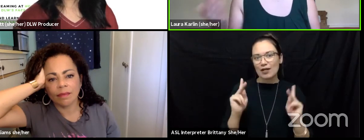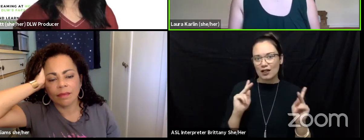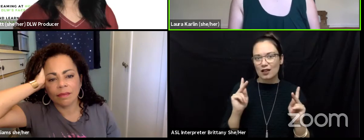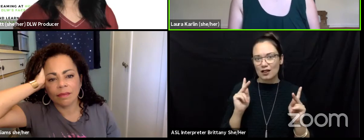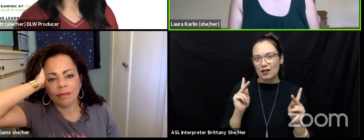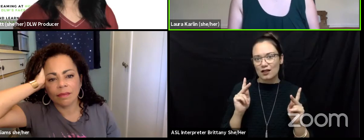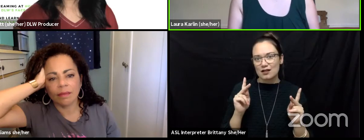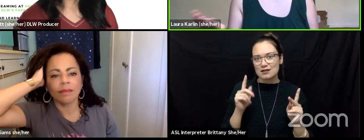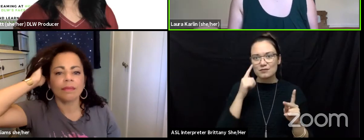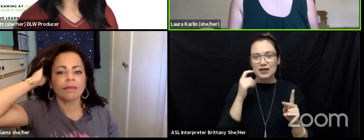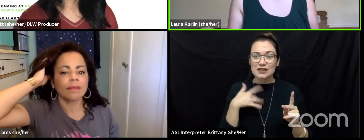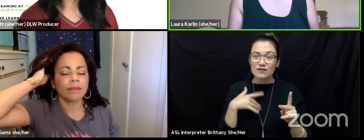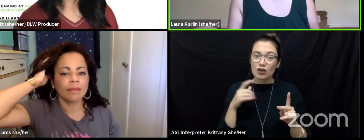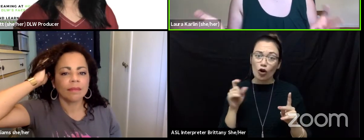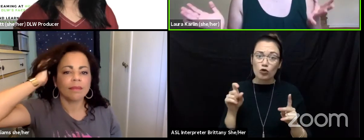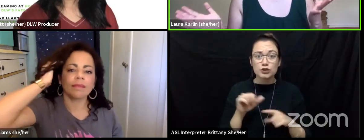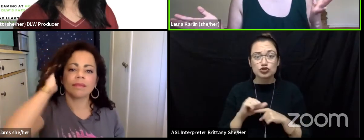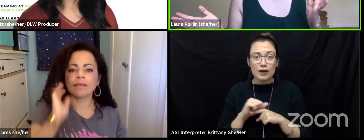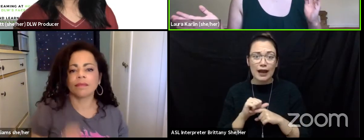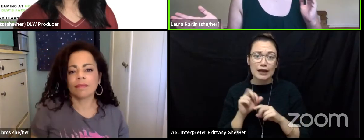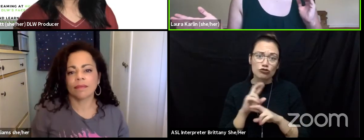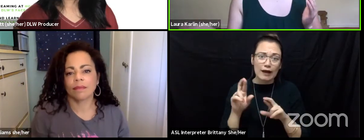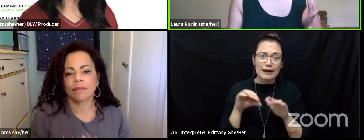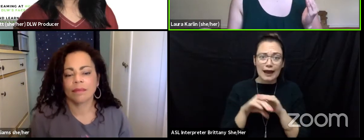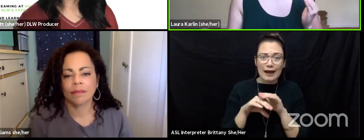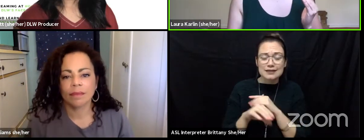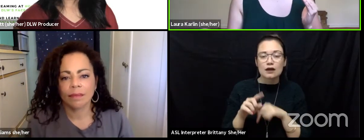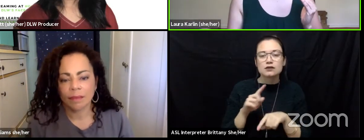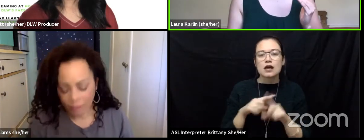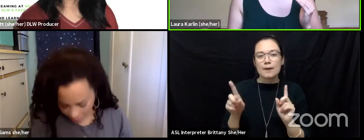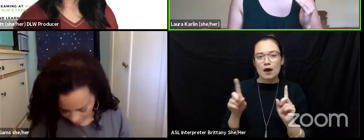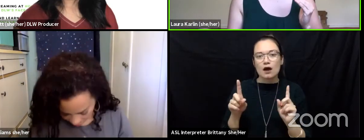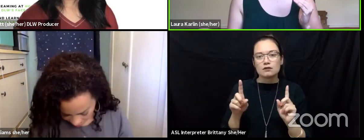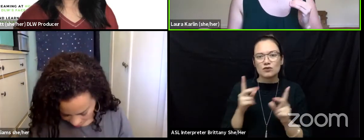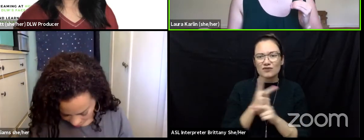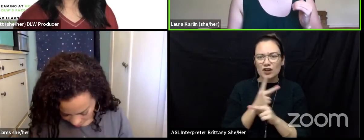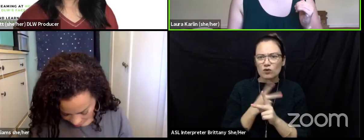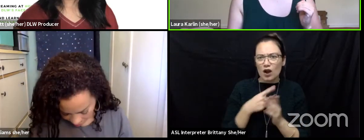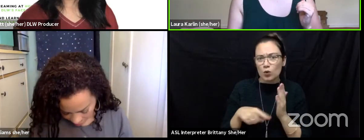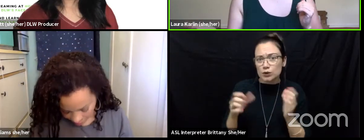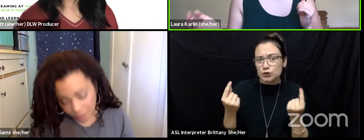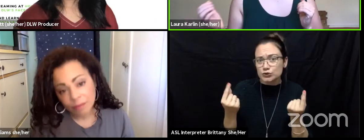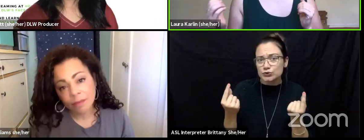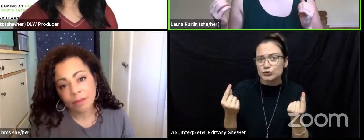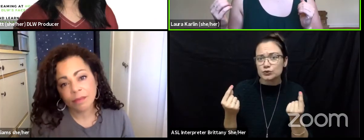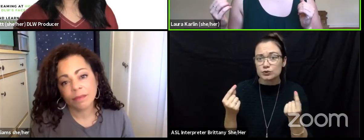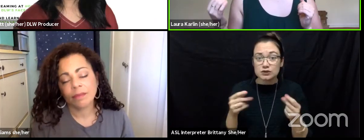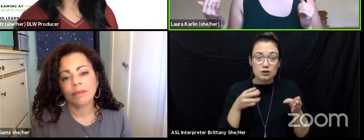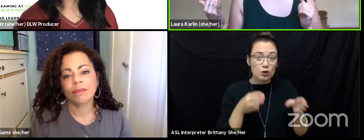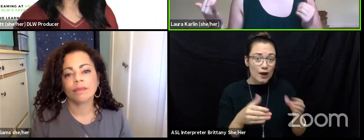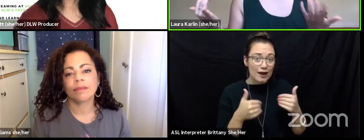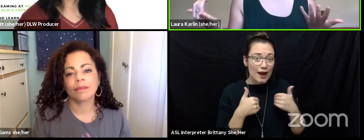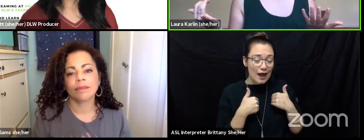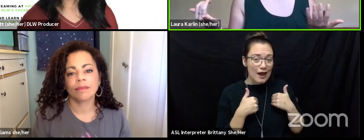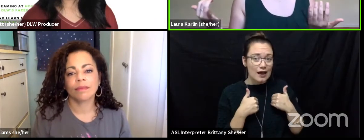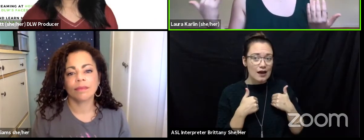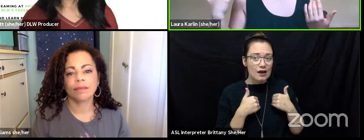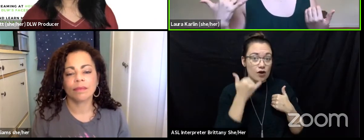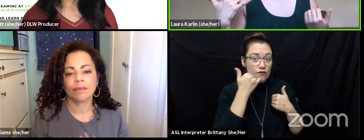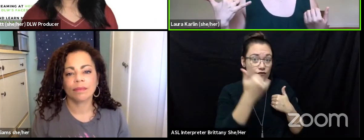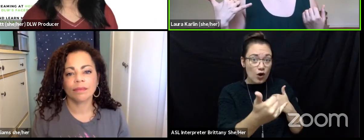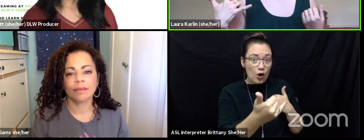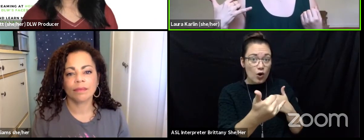trained and given access. But we're also looking at what can we do, you know, is there a way we can have a phone line